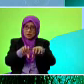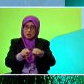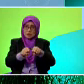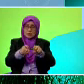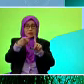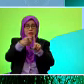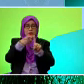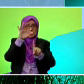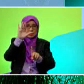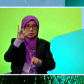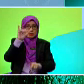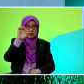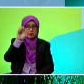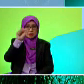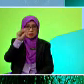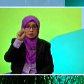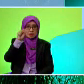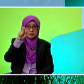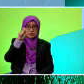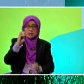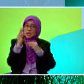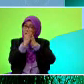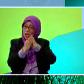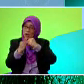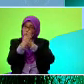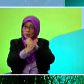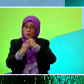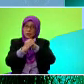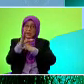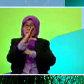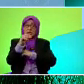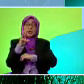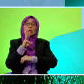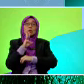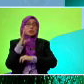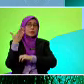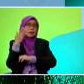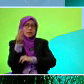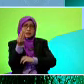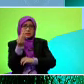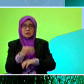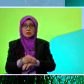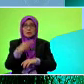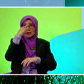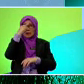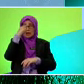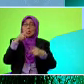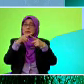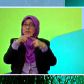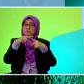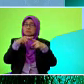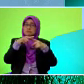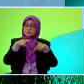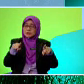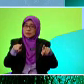yeast and I mixed it with flour and also lukewarm water. But I forgot to put in